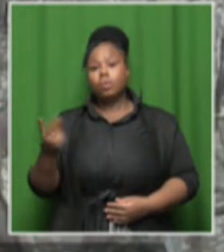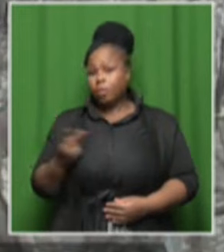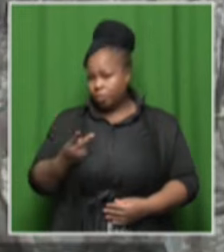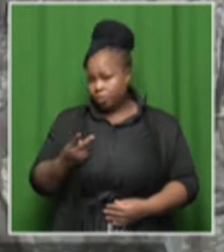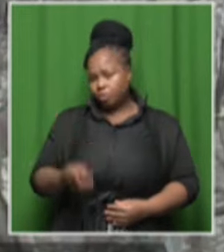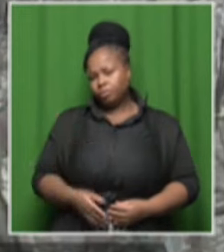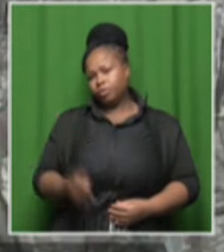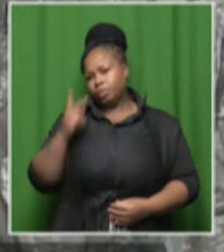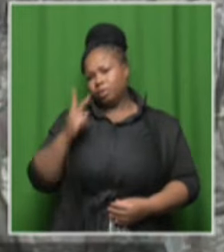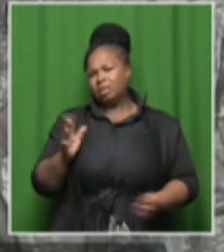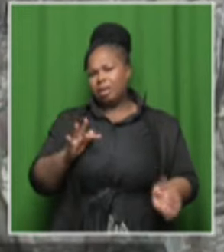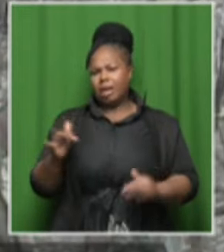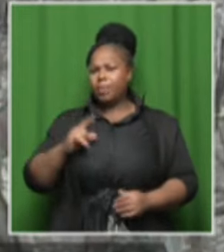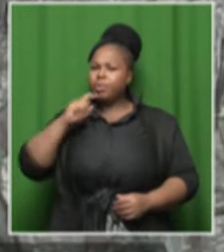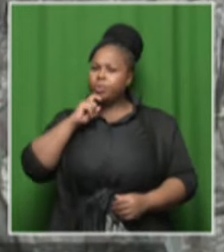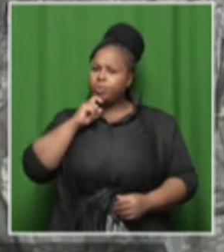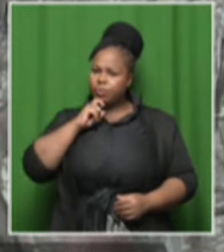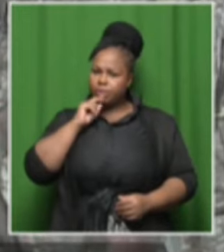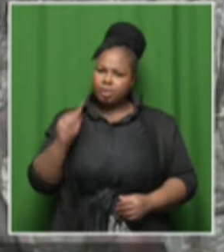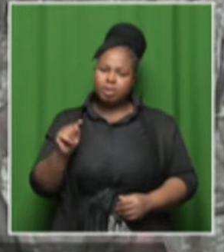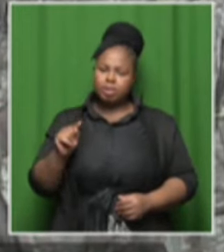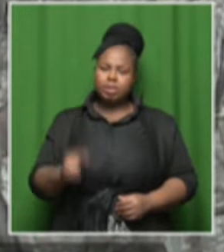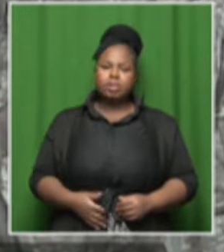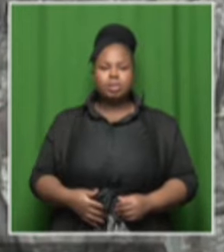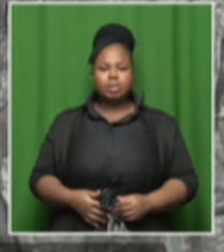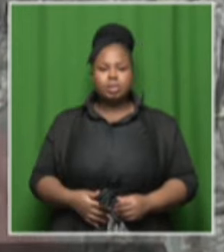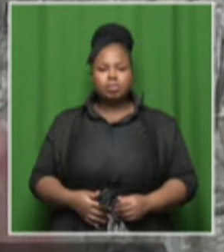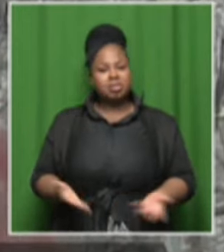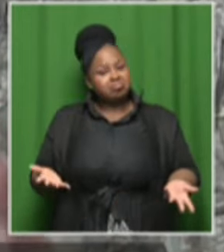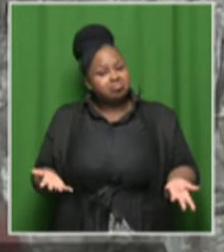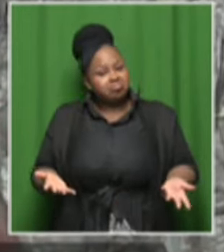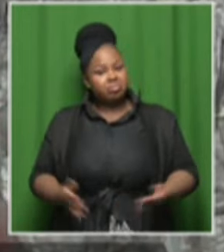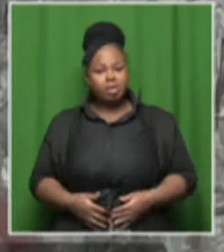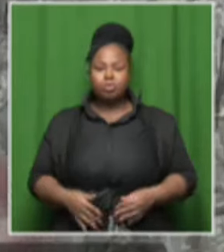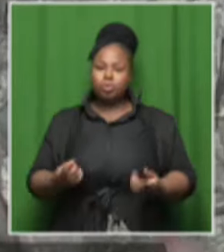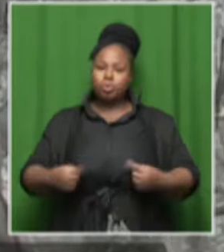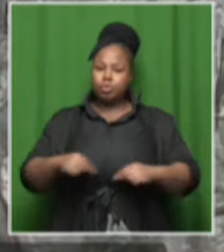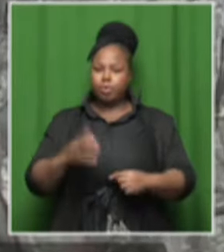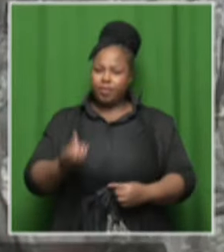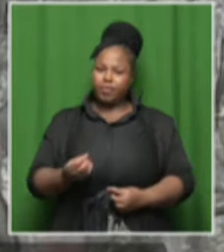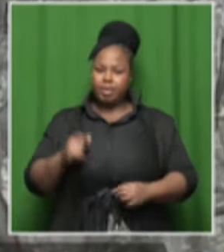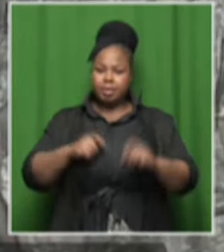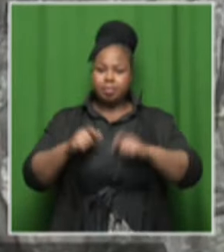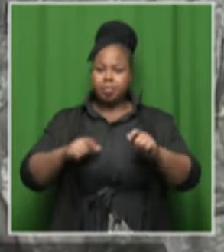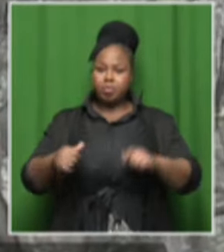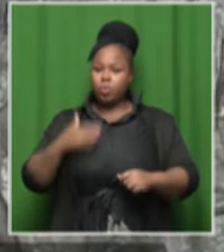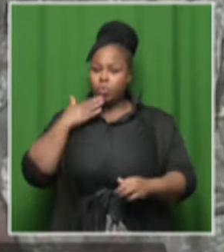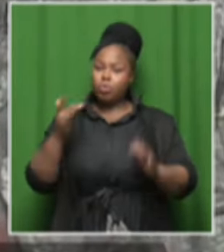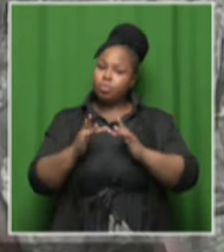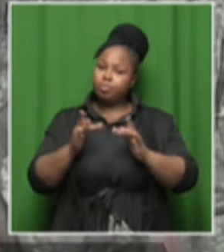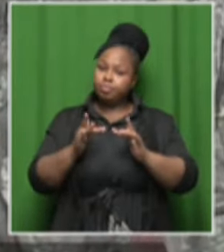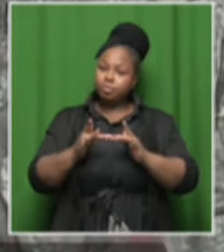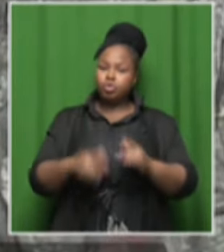see the consumption of these digital assets and these digital products. But do we have a population that is digitally connected to be able to